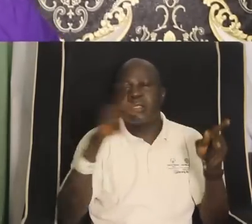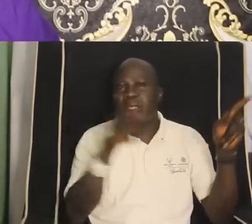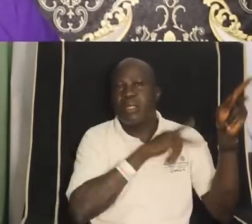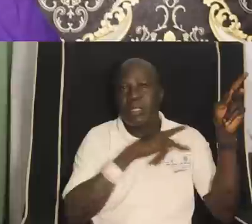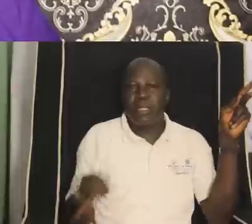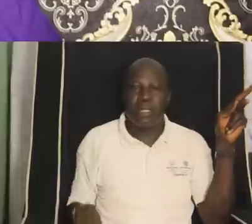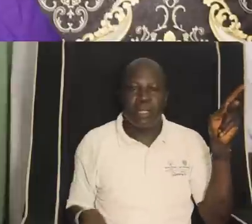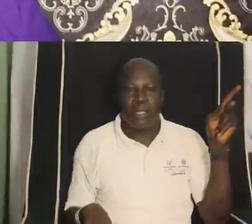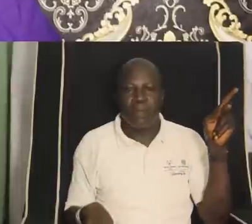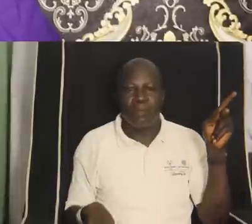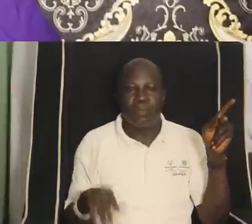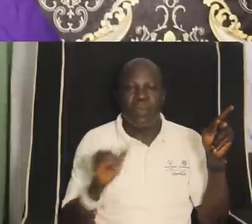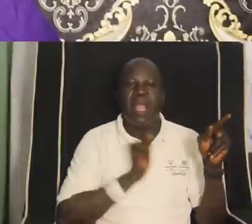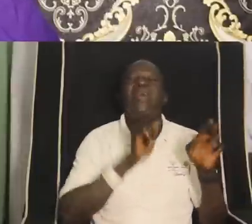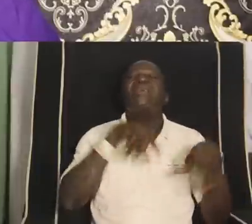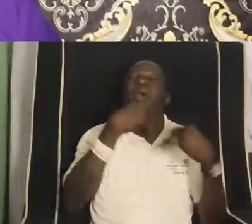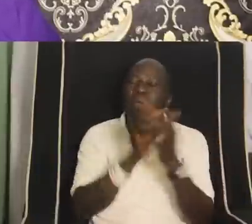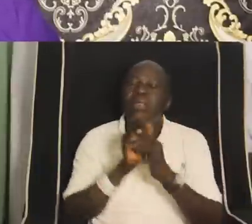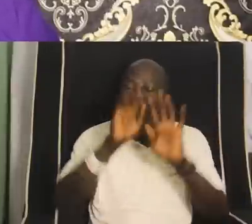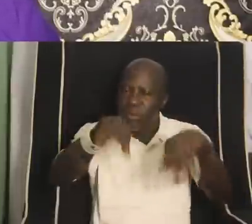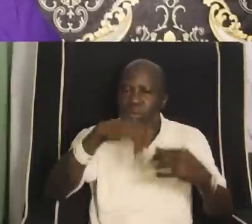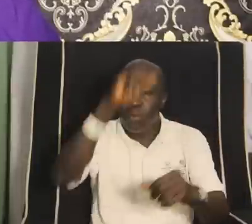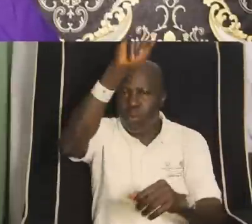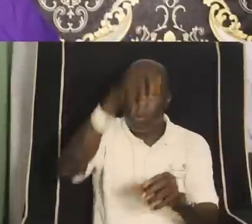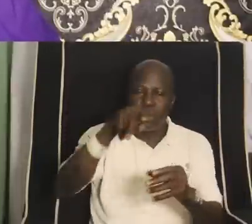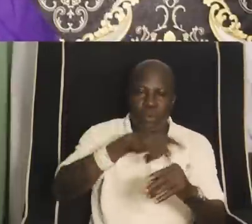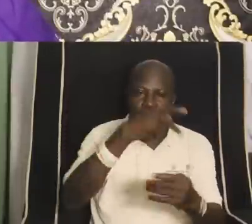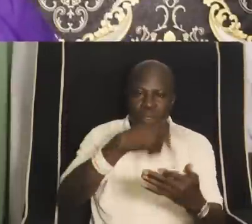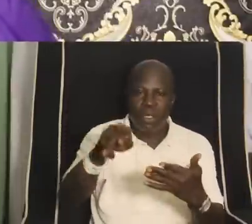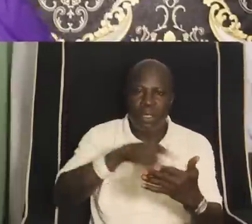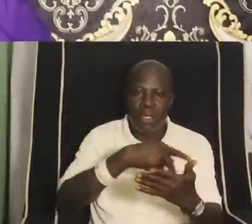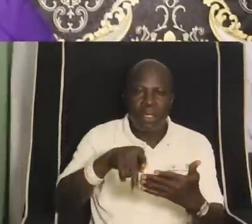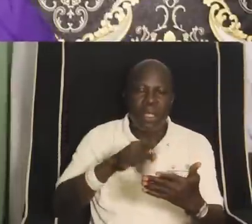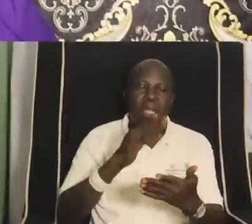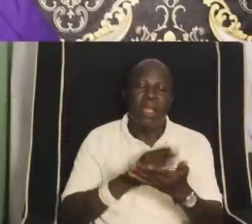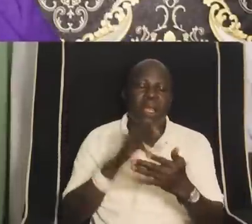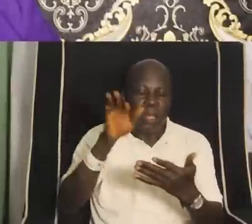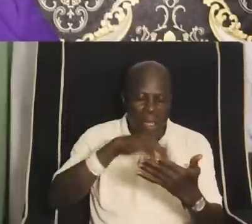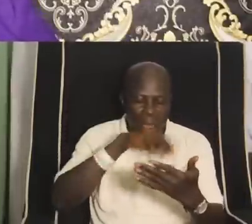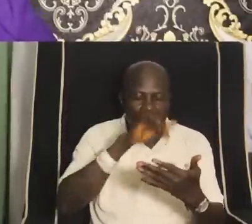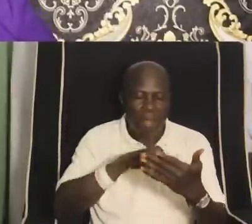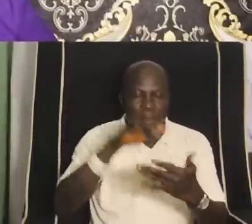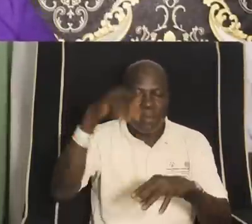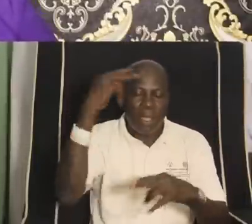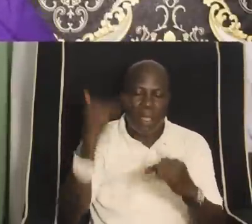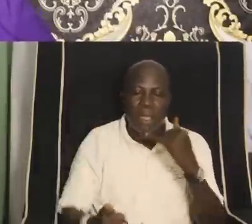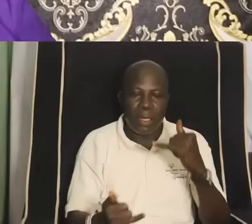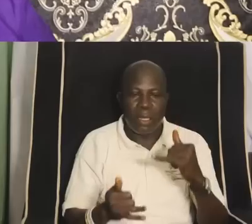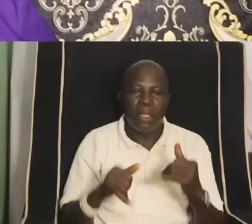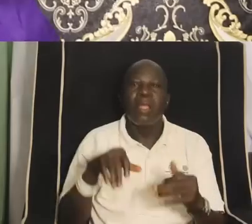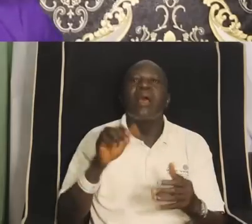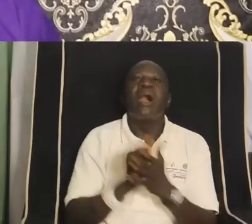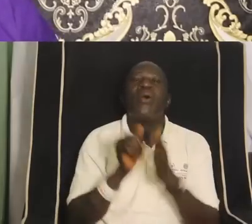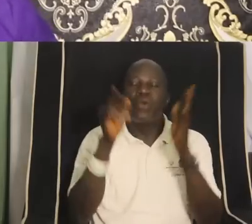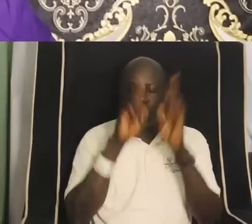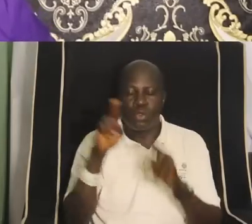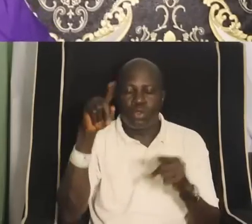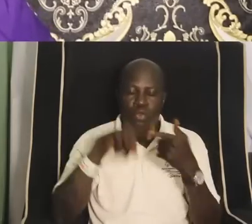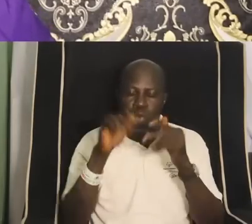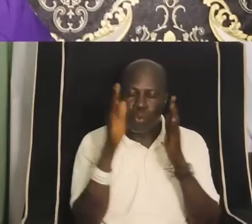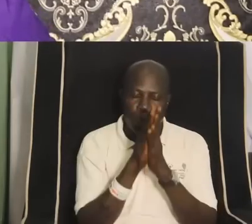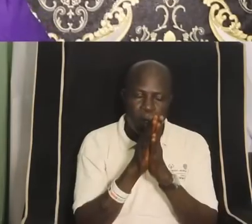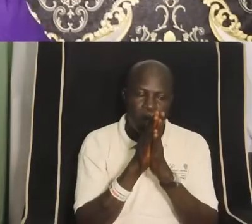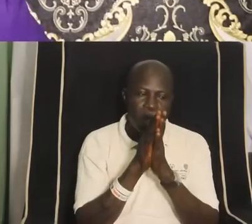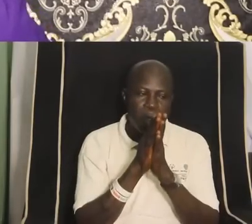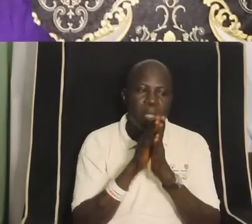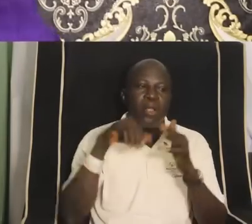Amen. Mo ni ma fun samu kan. I said I will go to give a psalm. Asami e da pa ti pari. After the end of it you will read it. Asami e ko fi gbadura. You will read it and